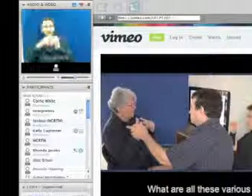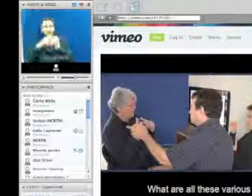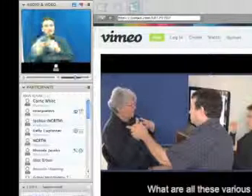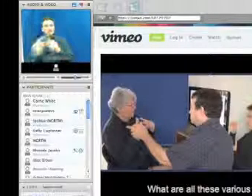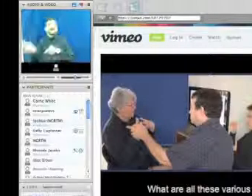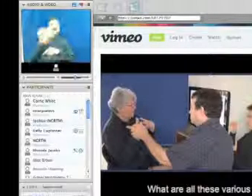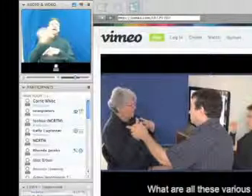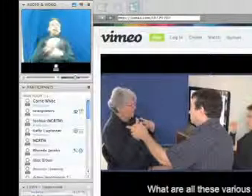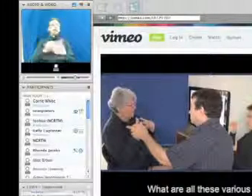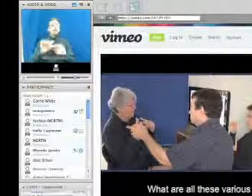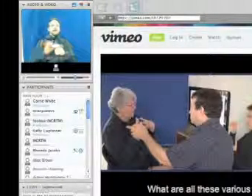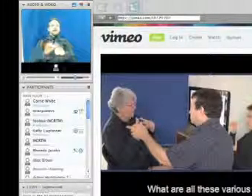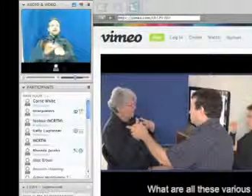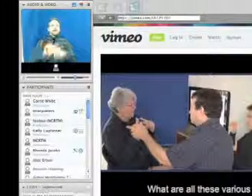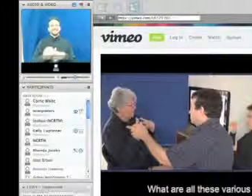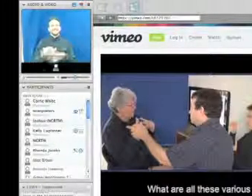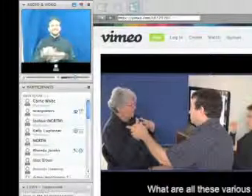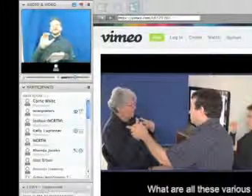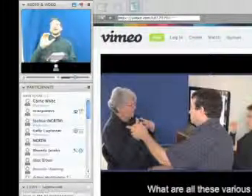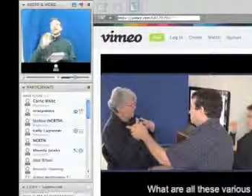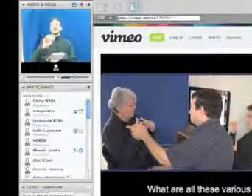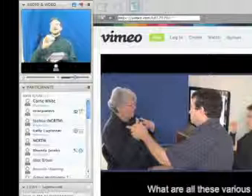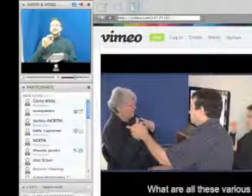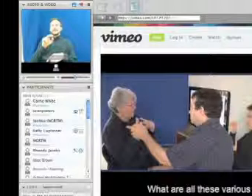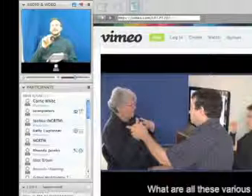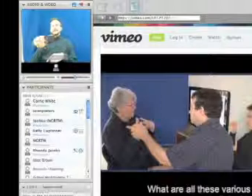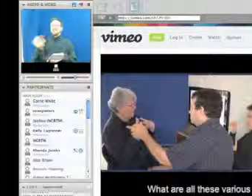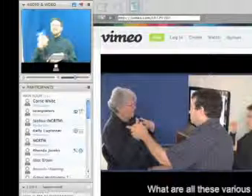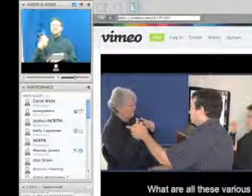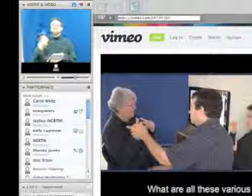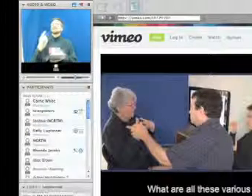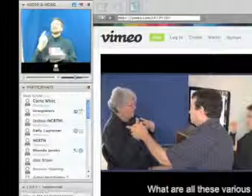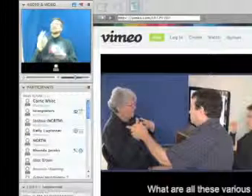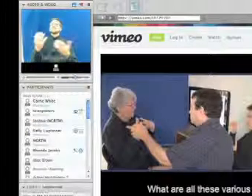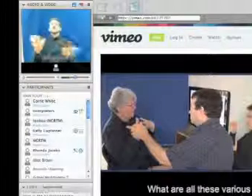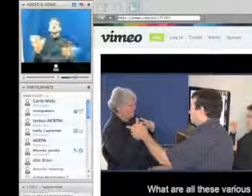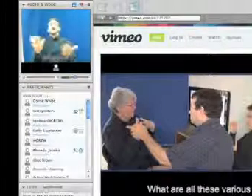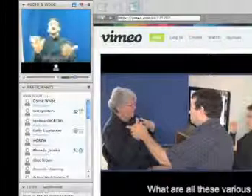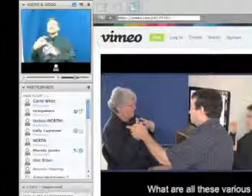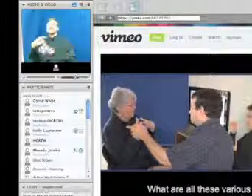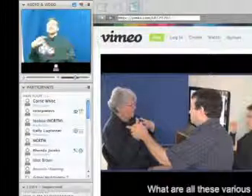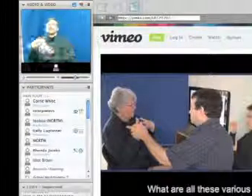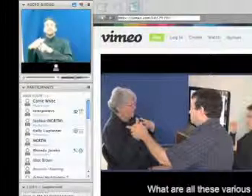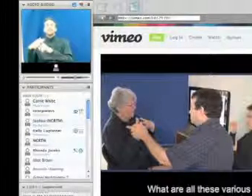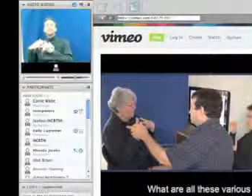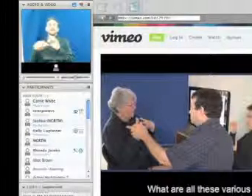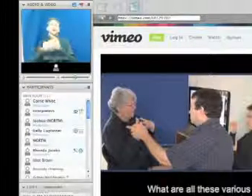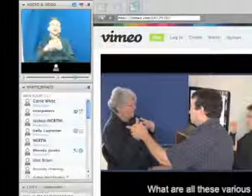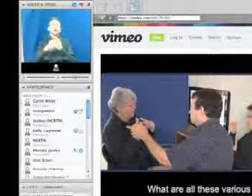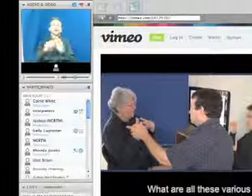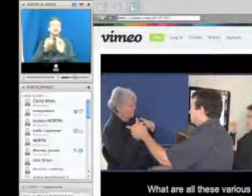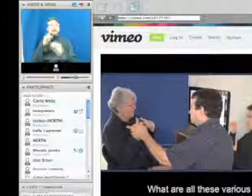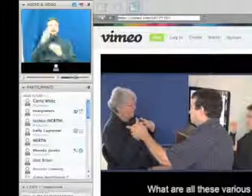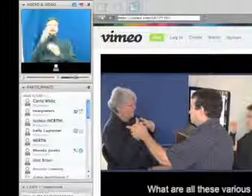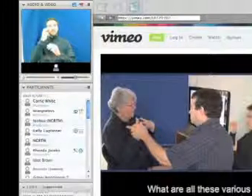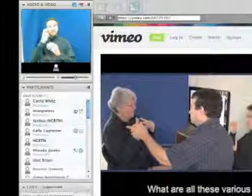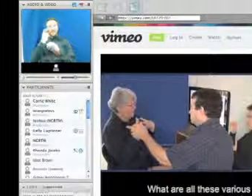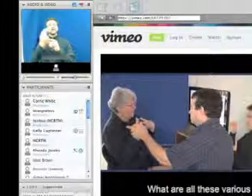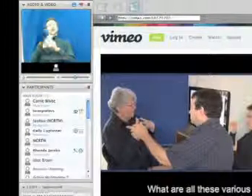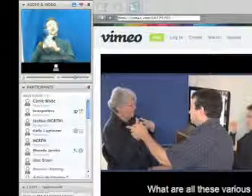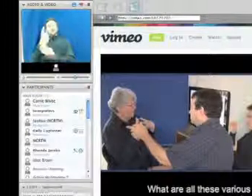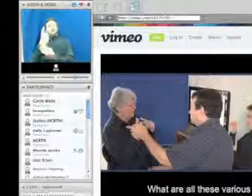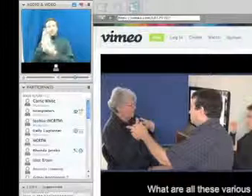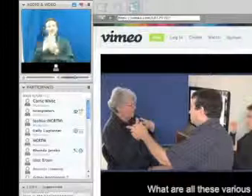And Christy's asking, what is the advantages or disadvantages of the deafblind client using both hands versus one hand and following the interpreter?